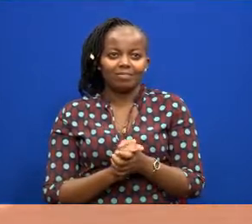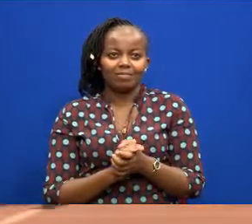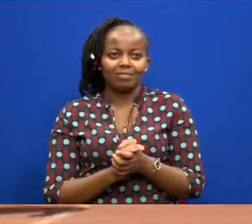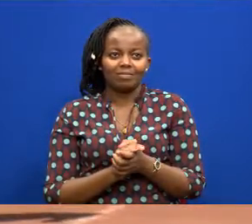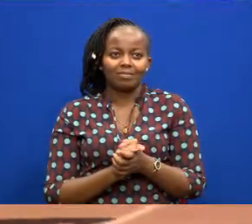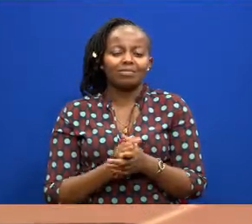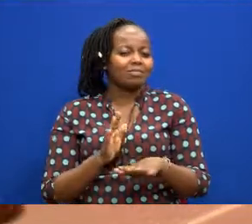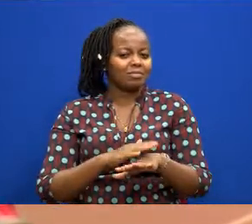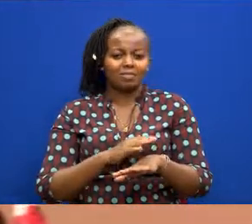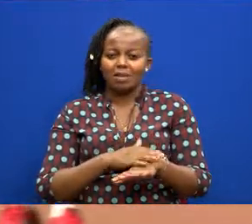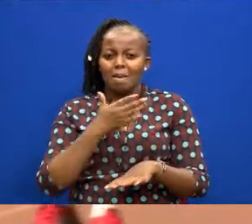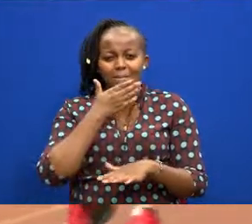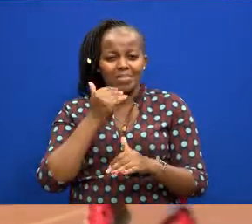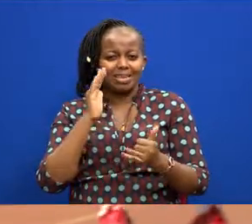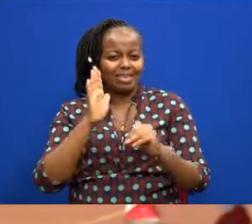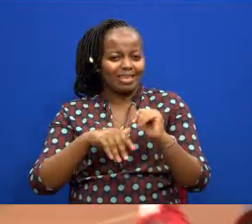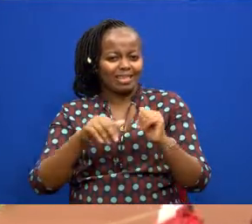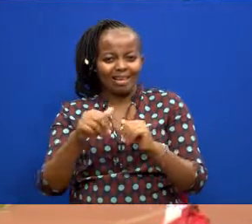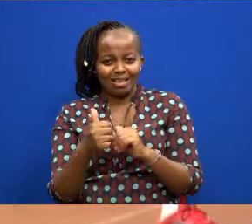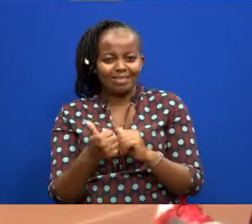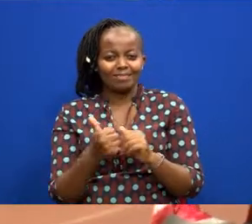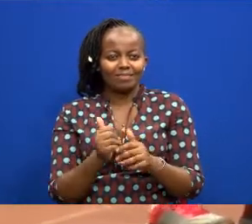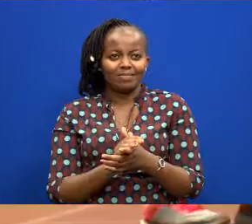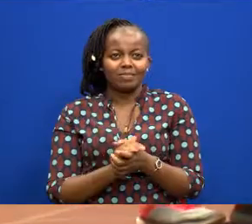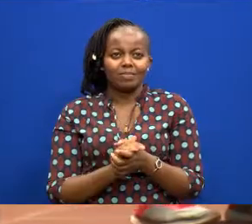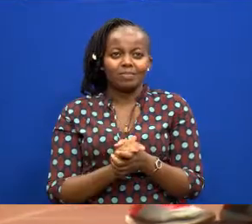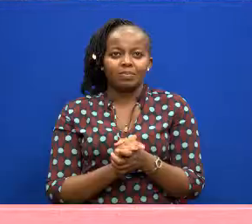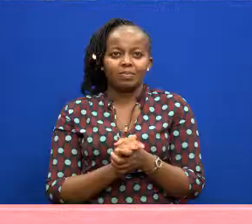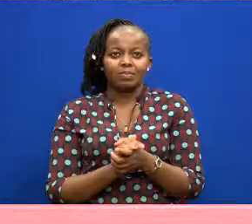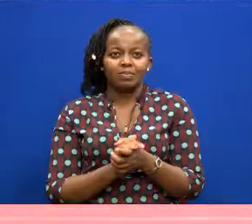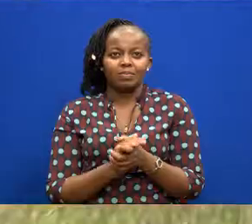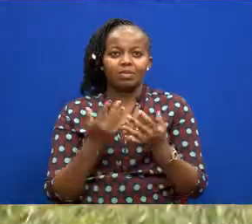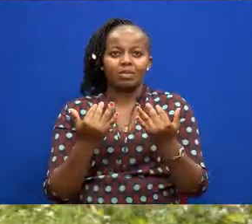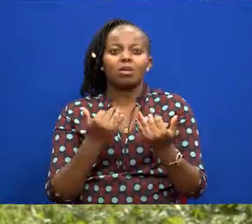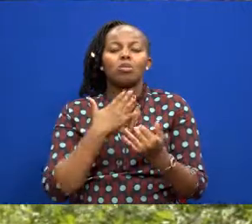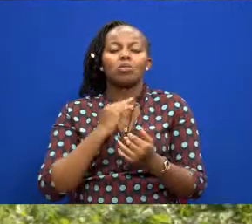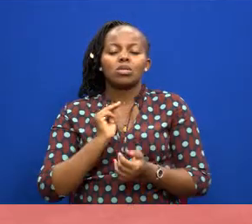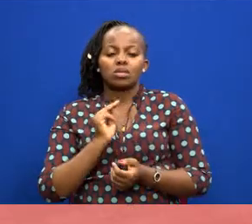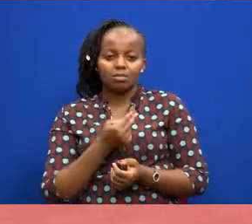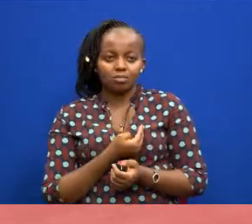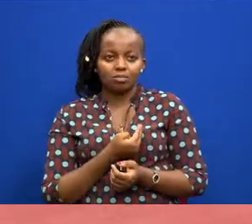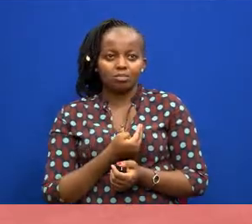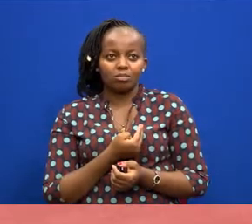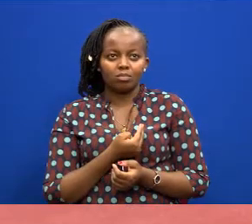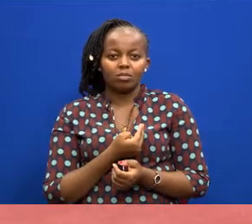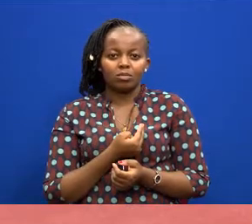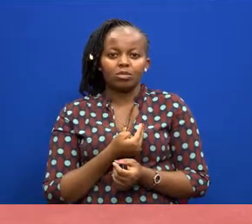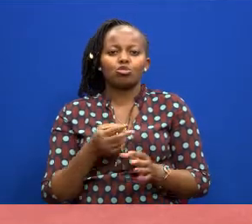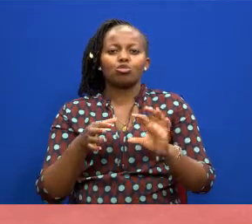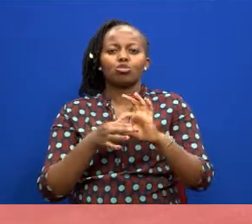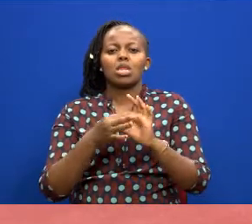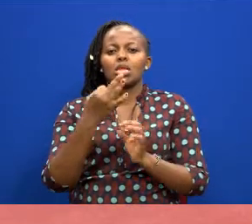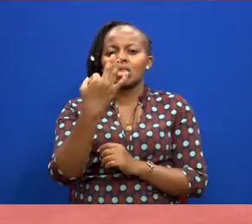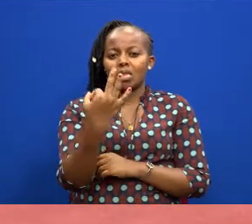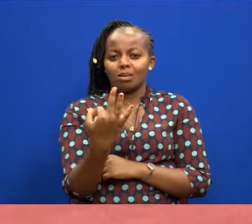That was much better than the previous one. Right. We are now going to sink all